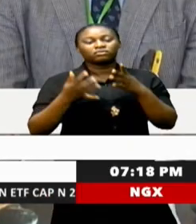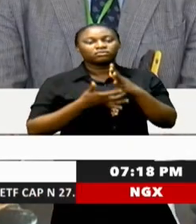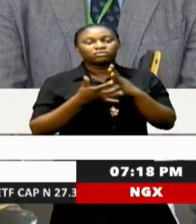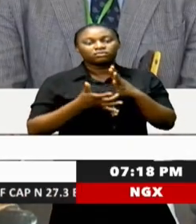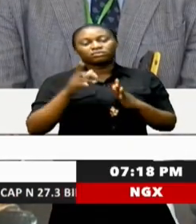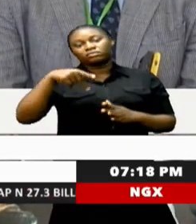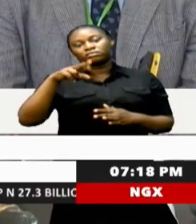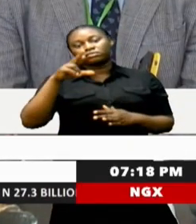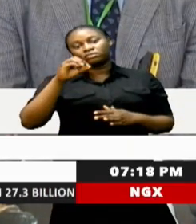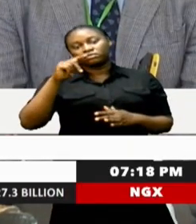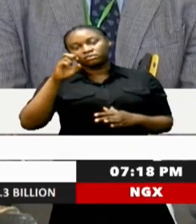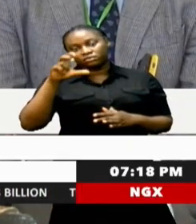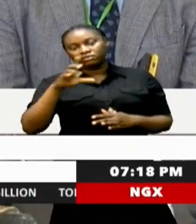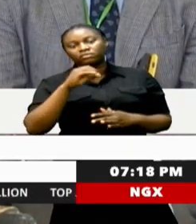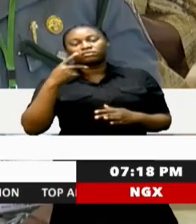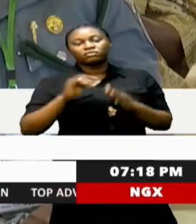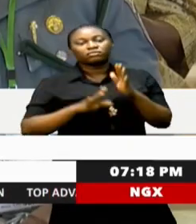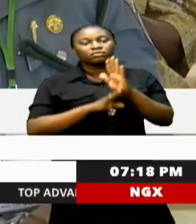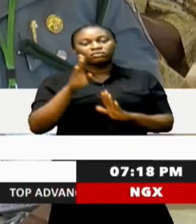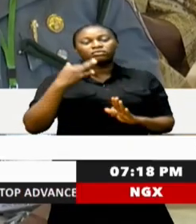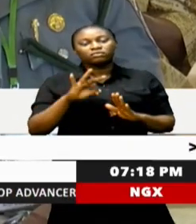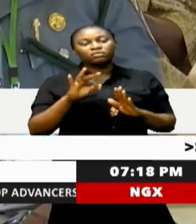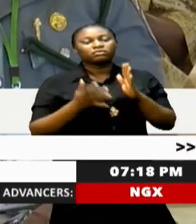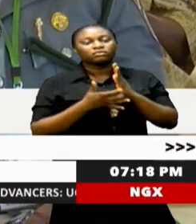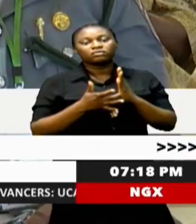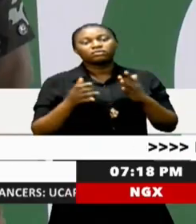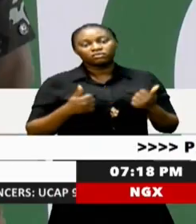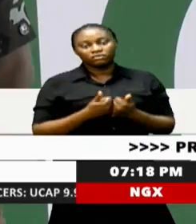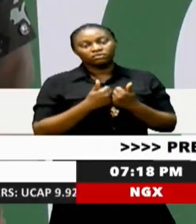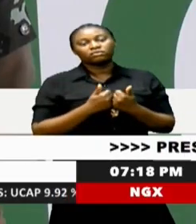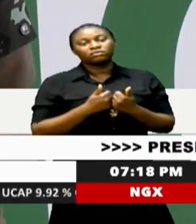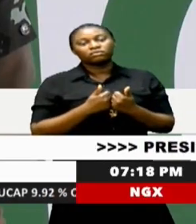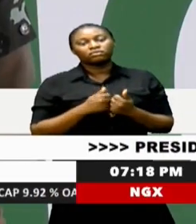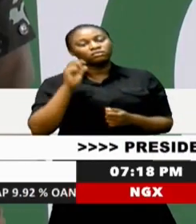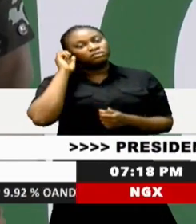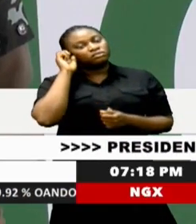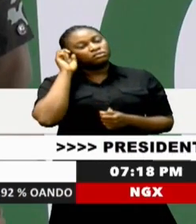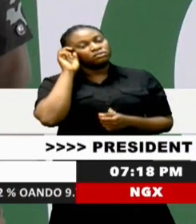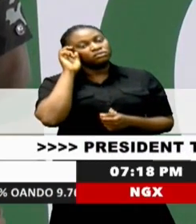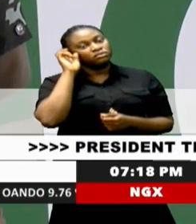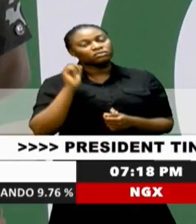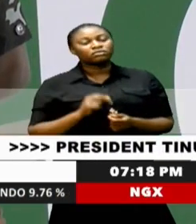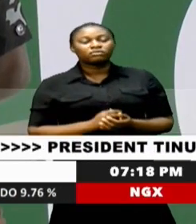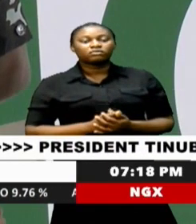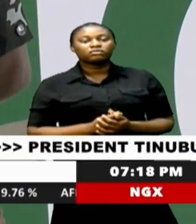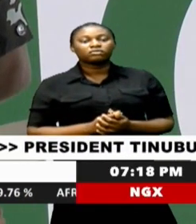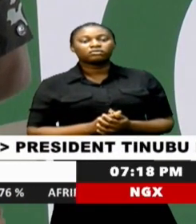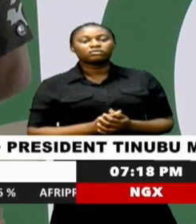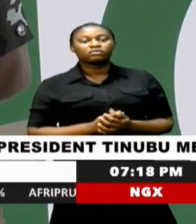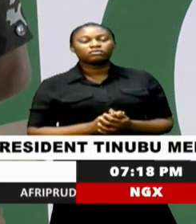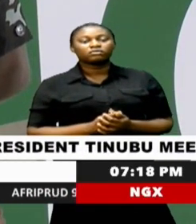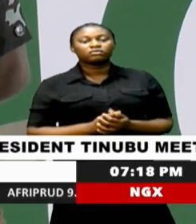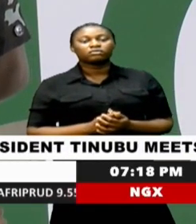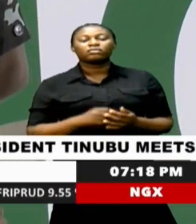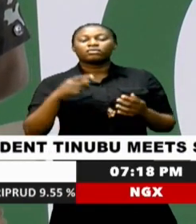protocol and the development of expansive technical talent hubs. The vehicles to that future are